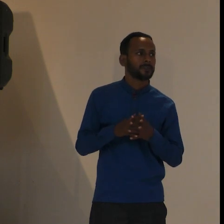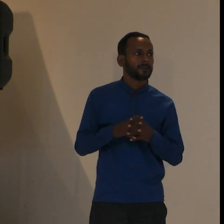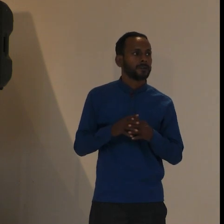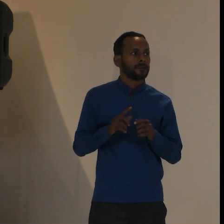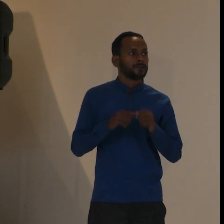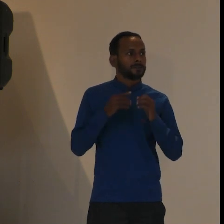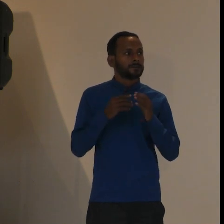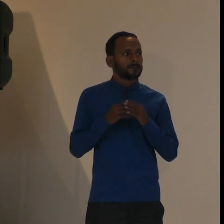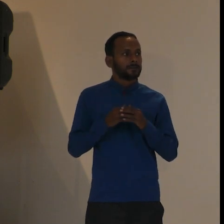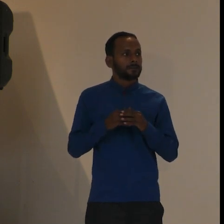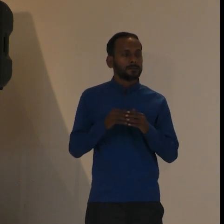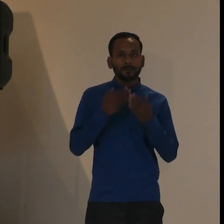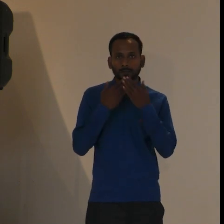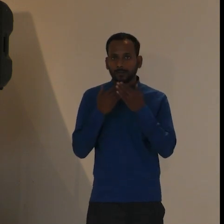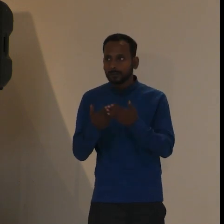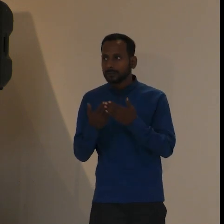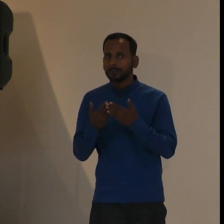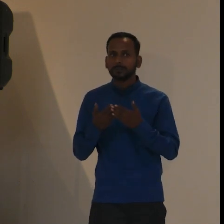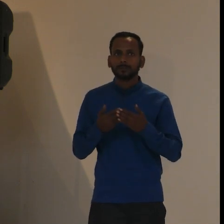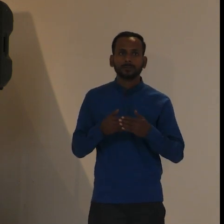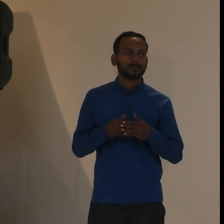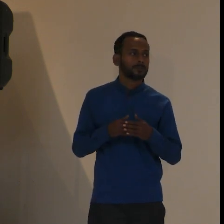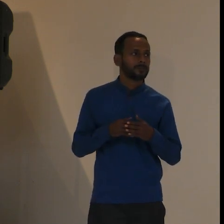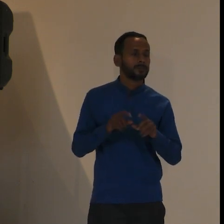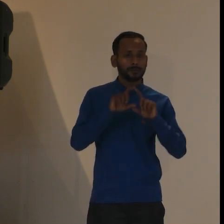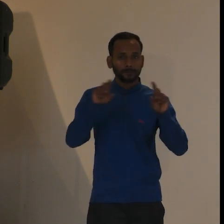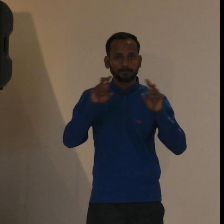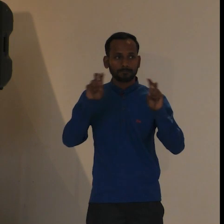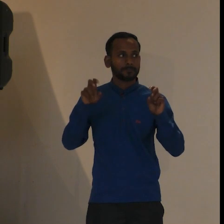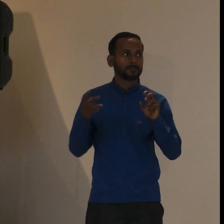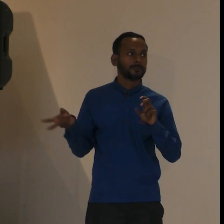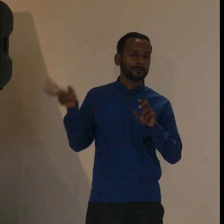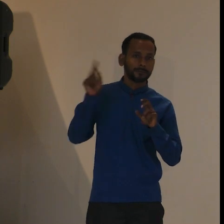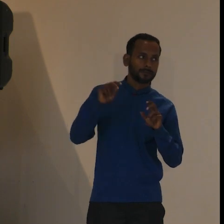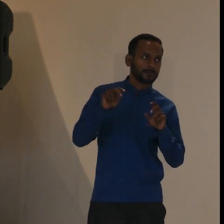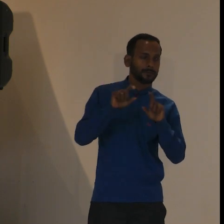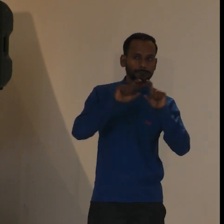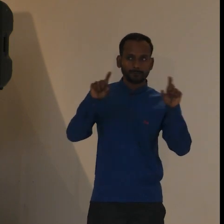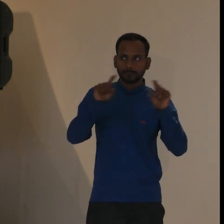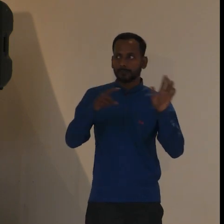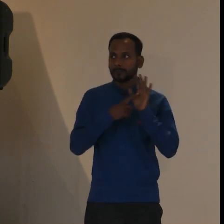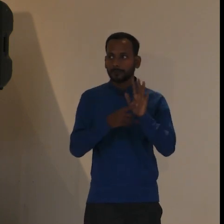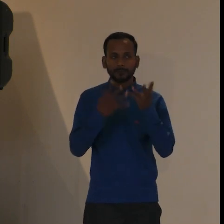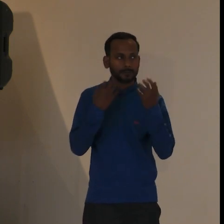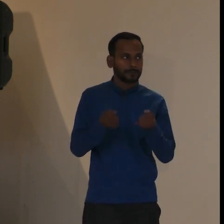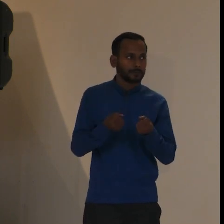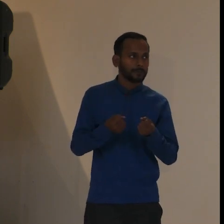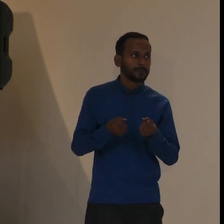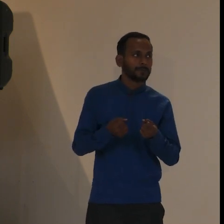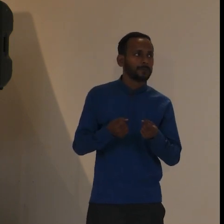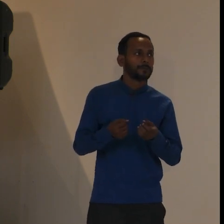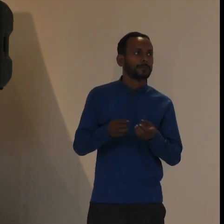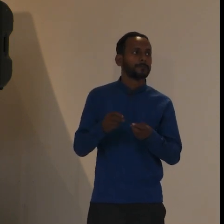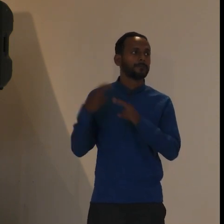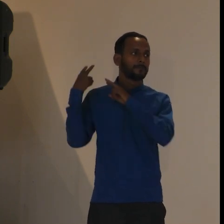patience. Amel, thank you for highlighting two very crucial aspects, that when history is condensed, especially